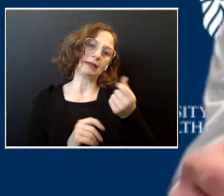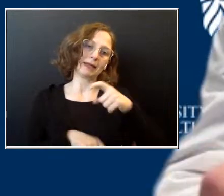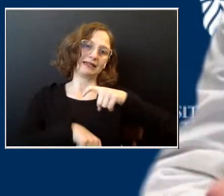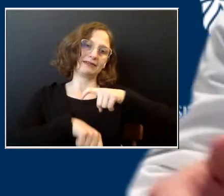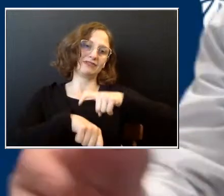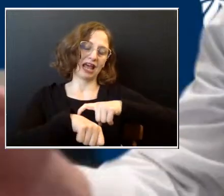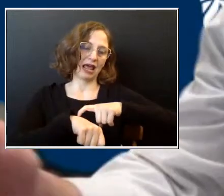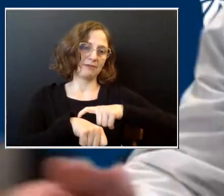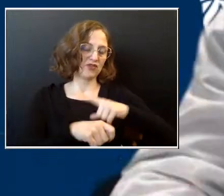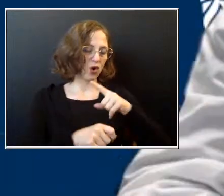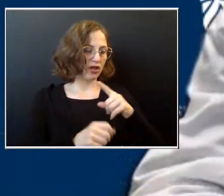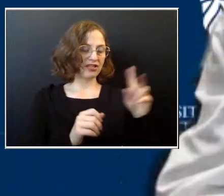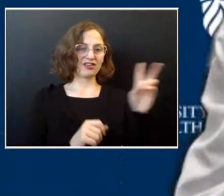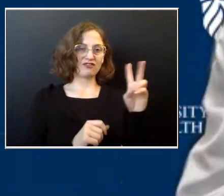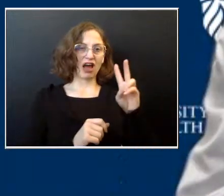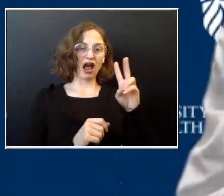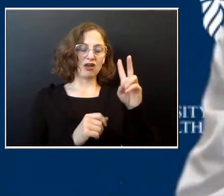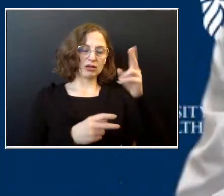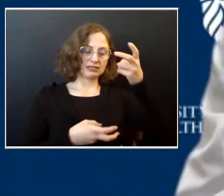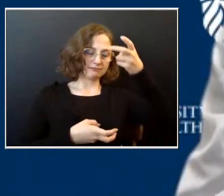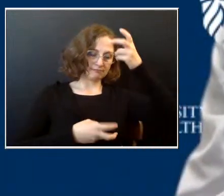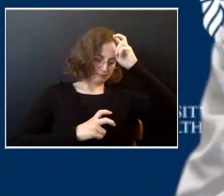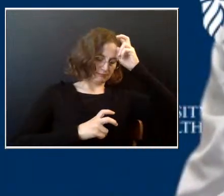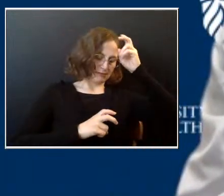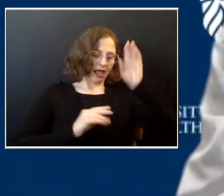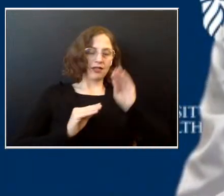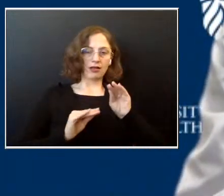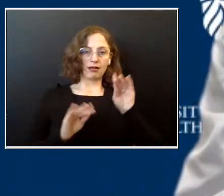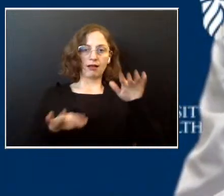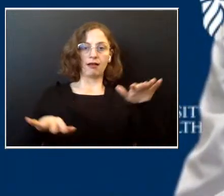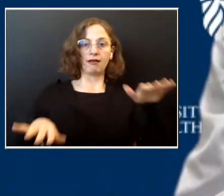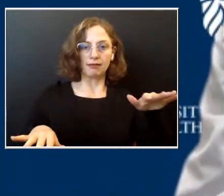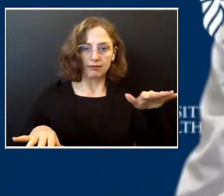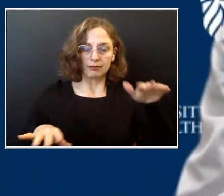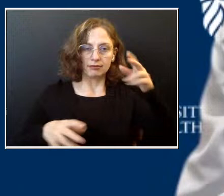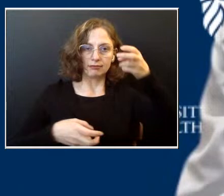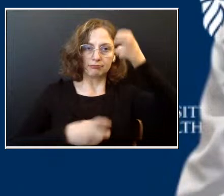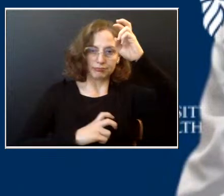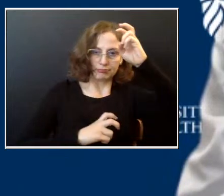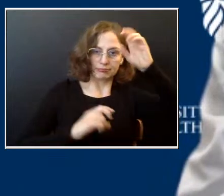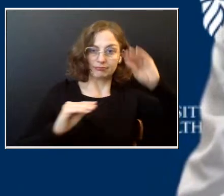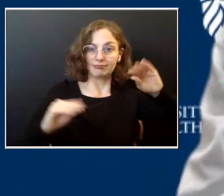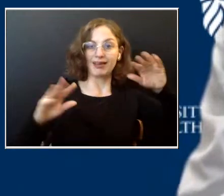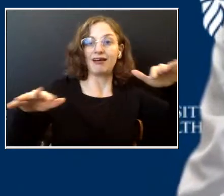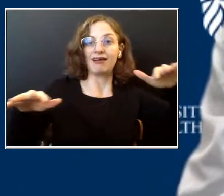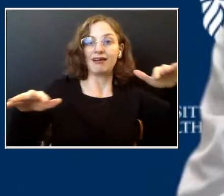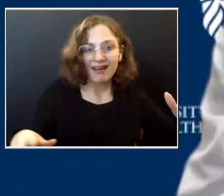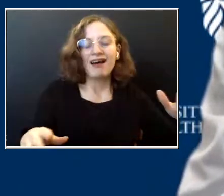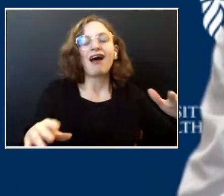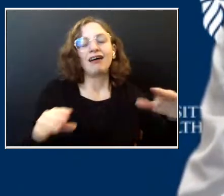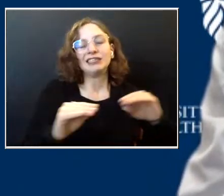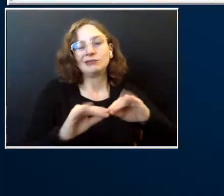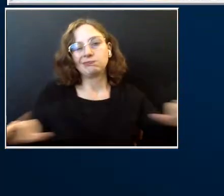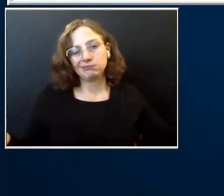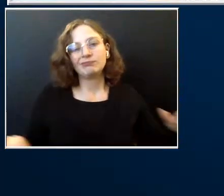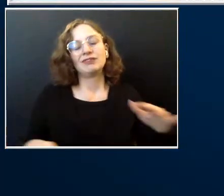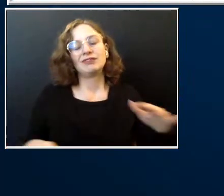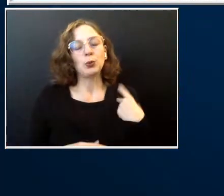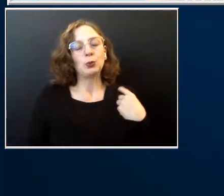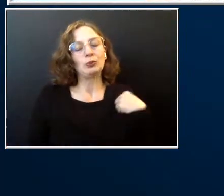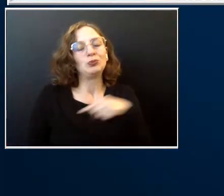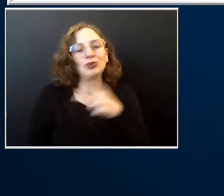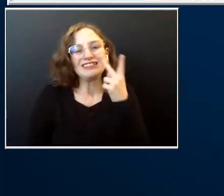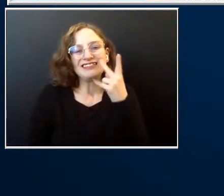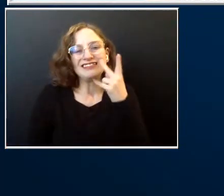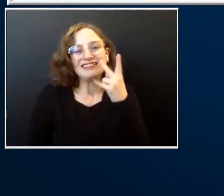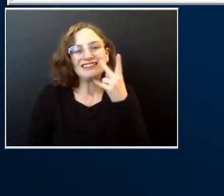then infect 2, then 4, and so on. And so I think we are seeing some of the effects of that for sure. I have a question for you